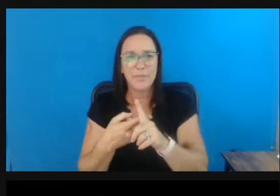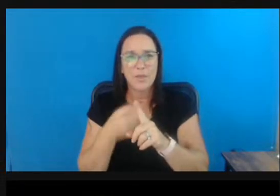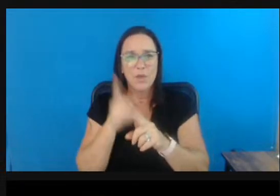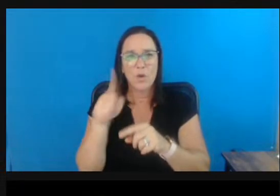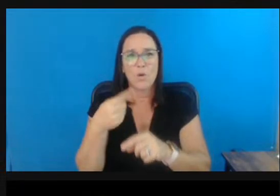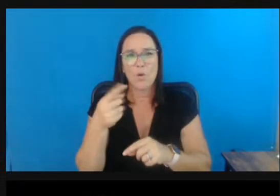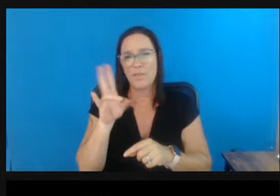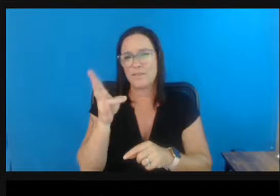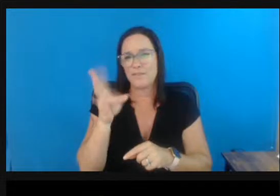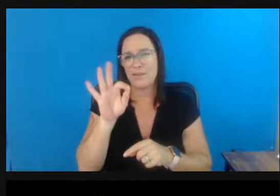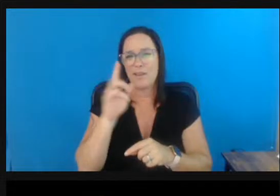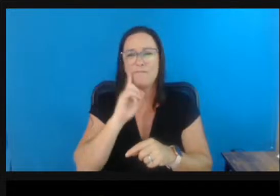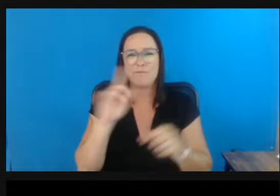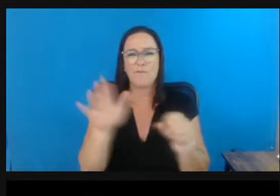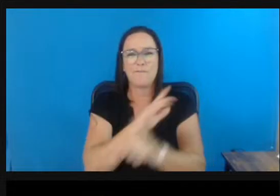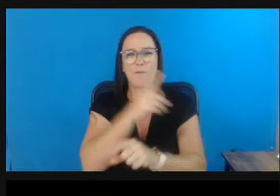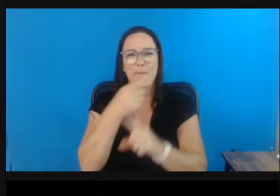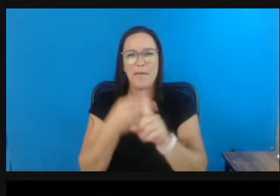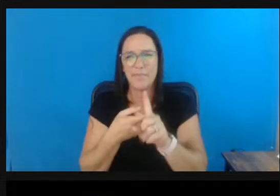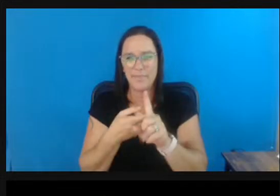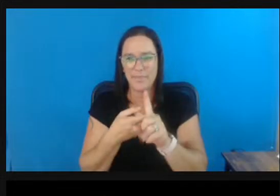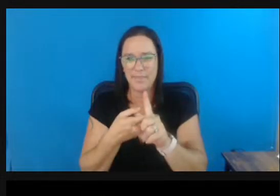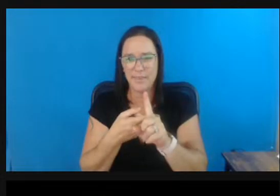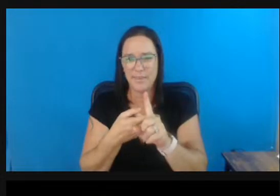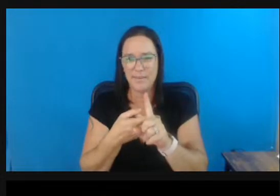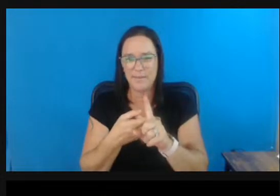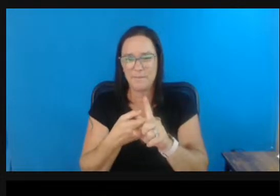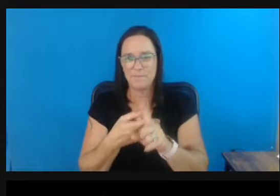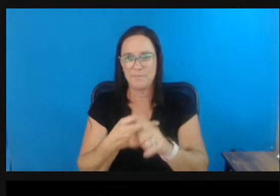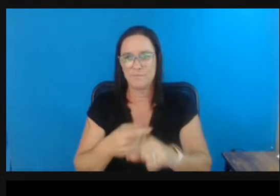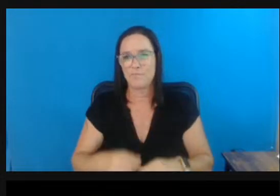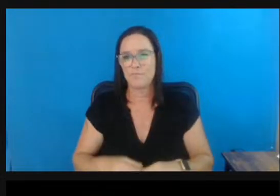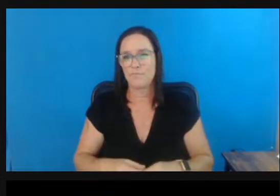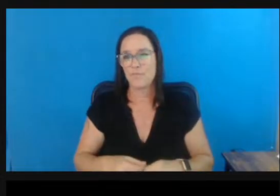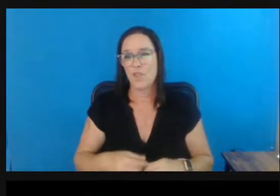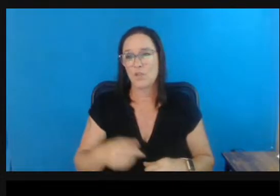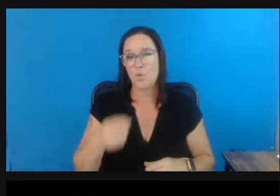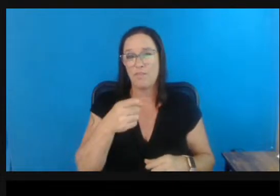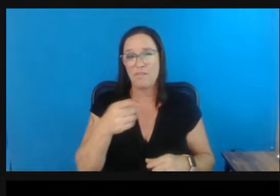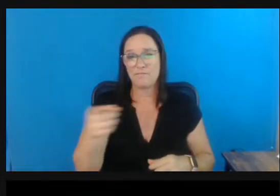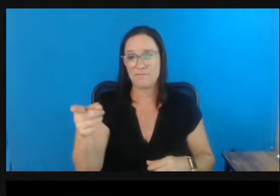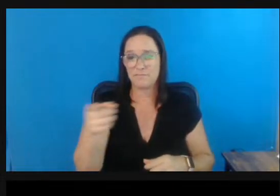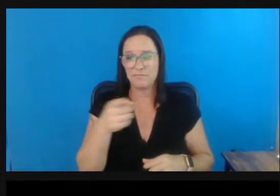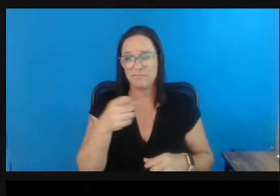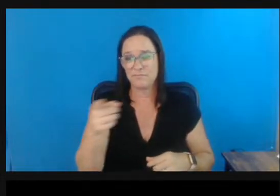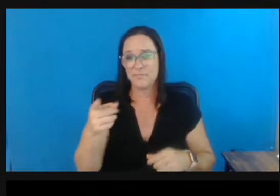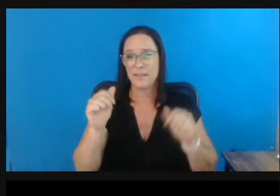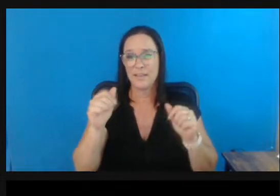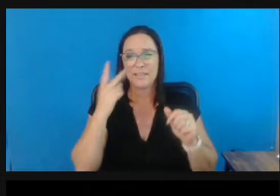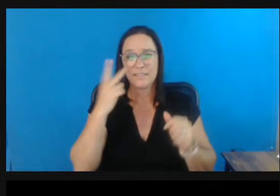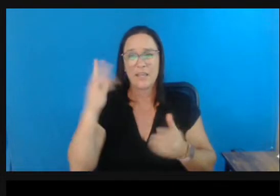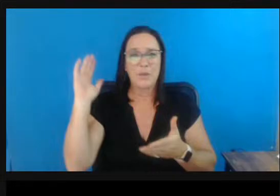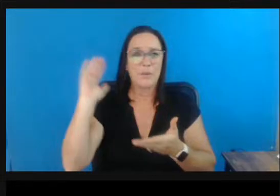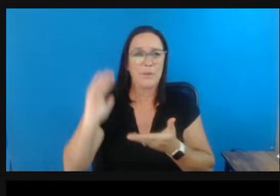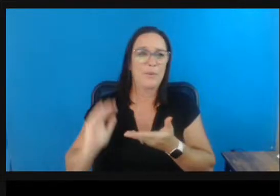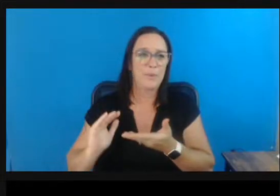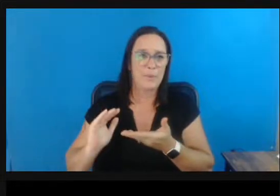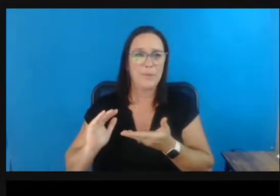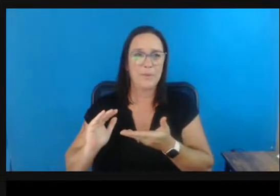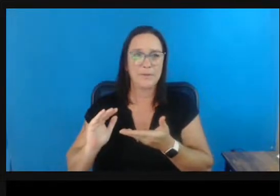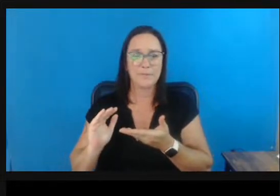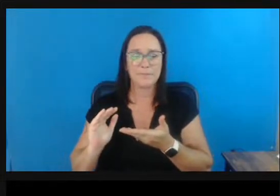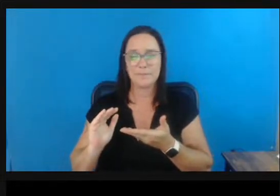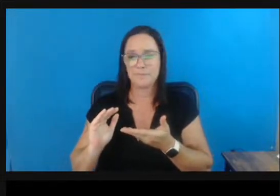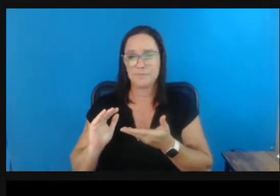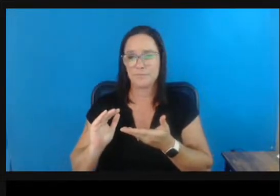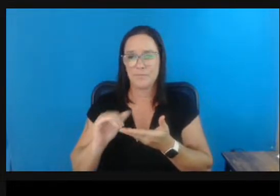the entire month. So when we look at that, plots down here, quite low, and these low values